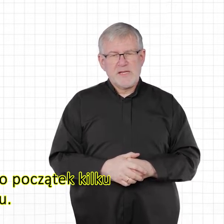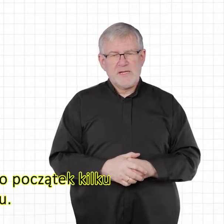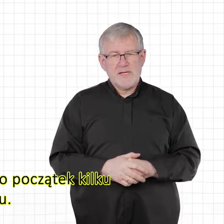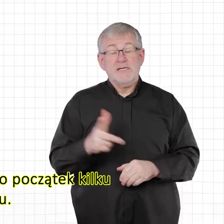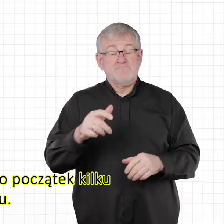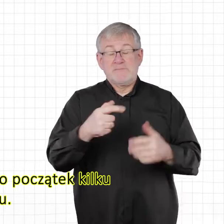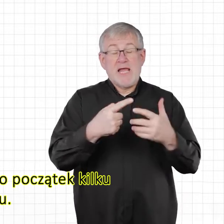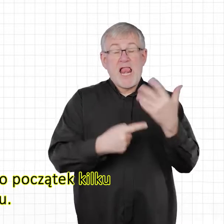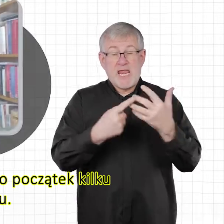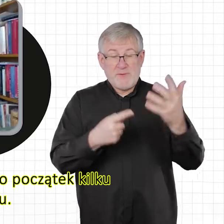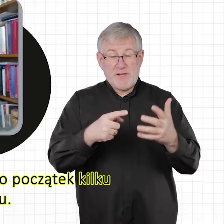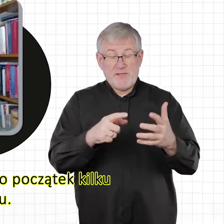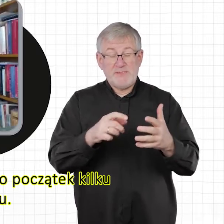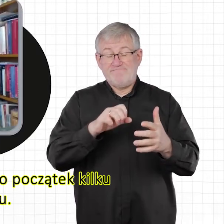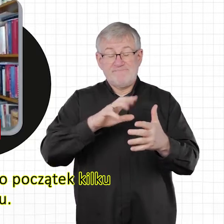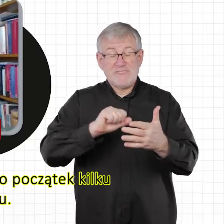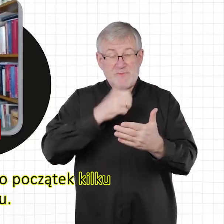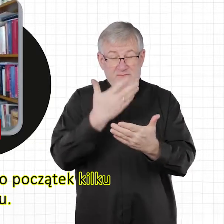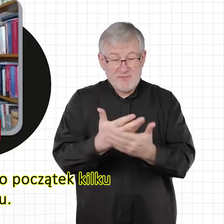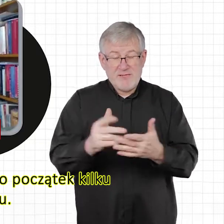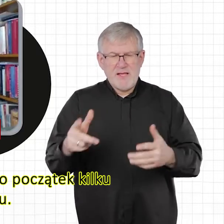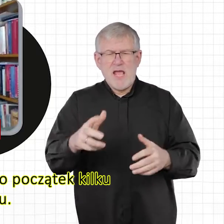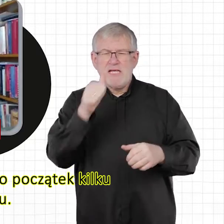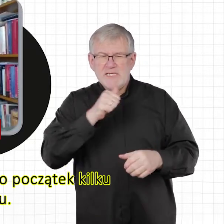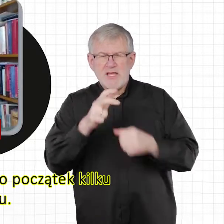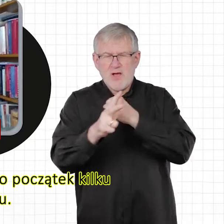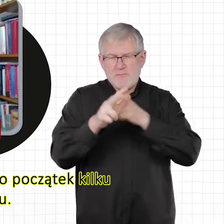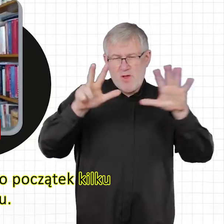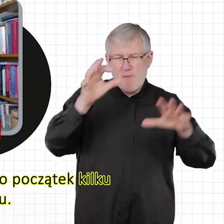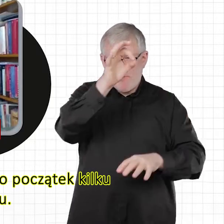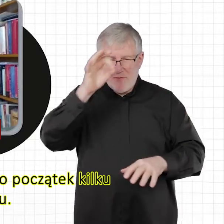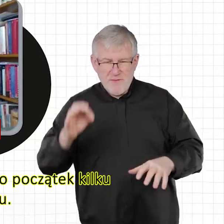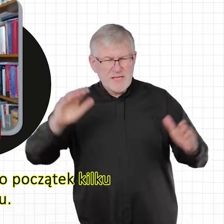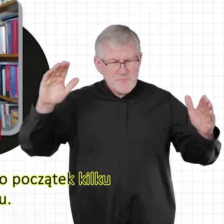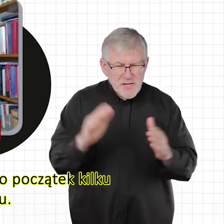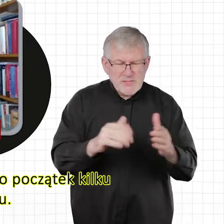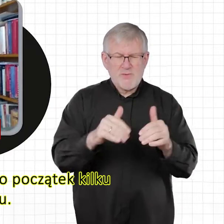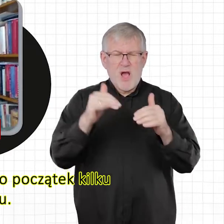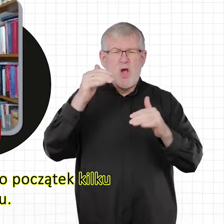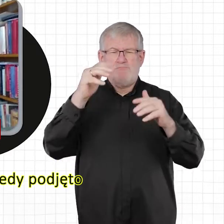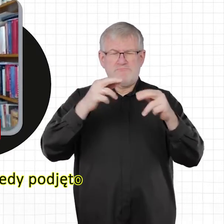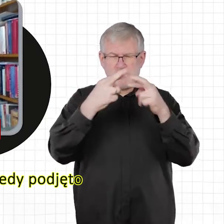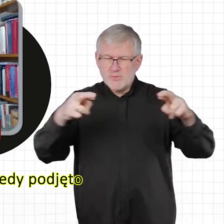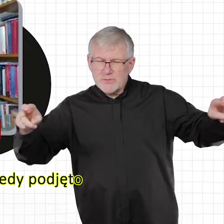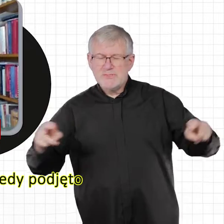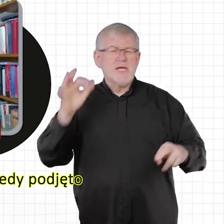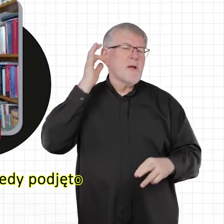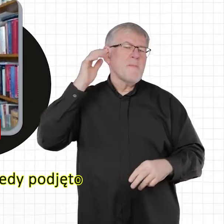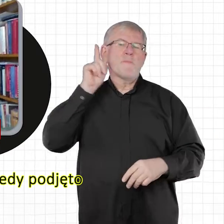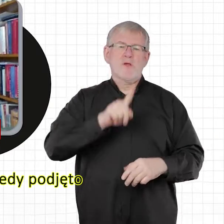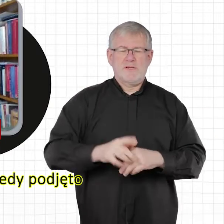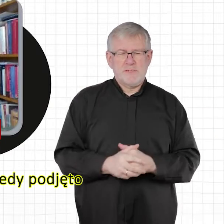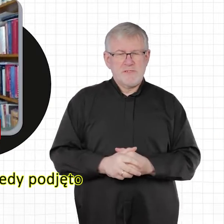years, but in the beginning, at least, the achievements were few and far between, so it won't take very long. But if we start